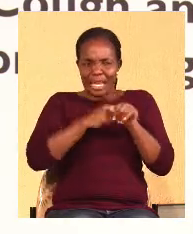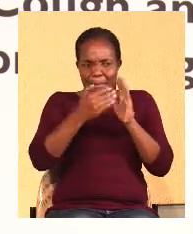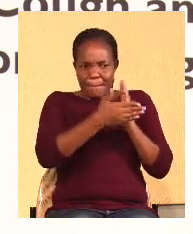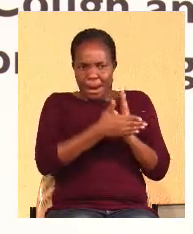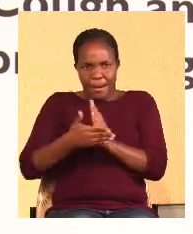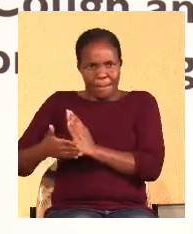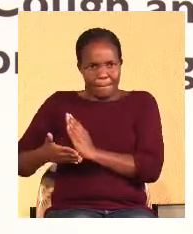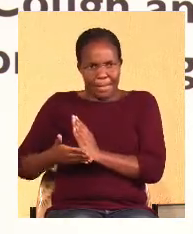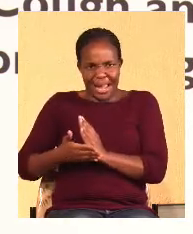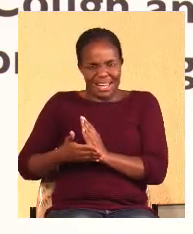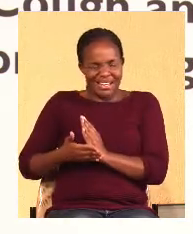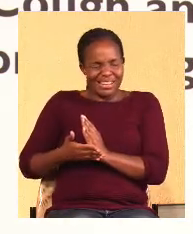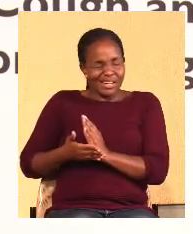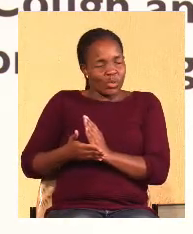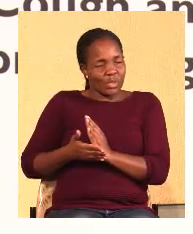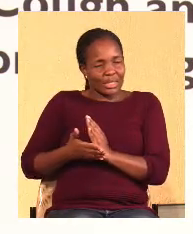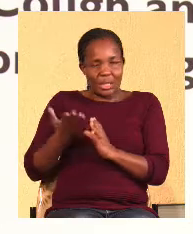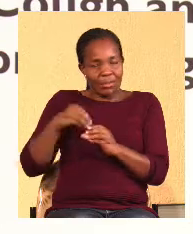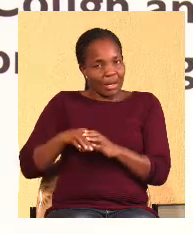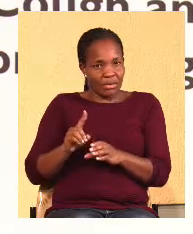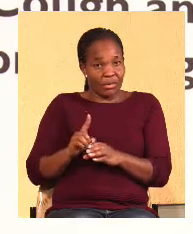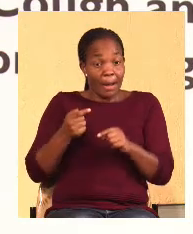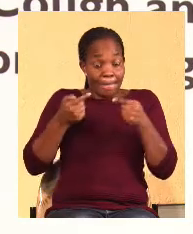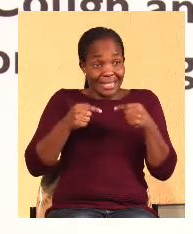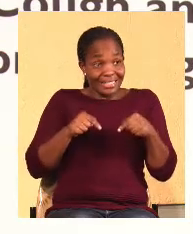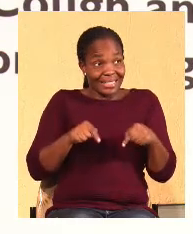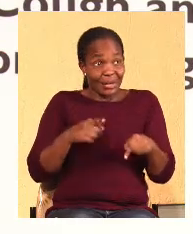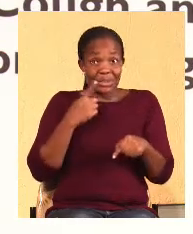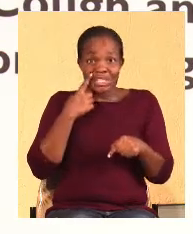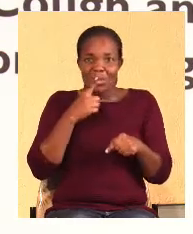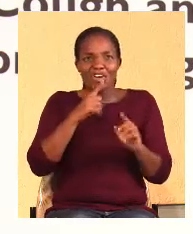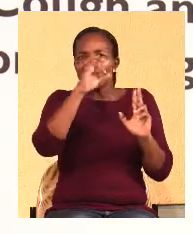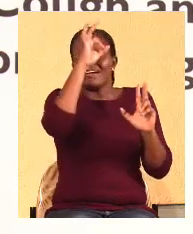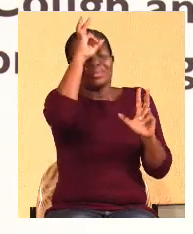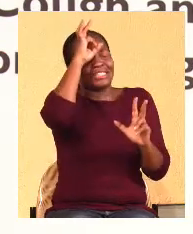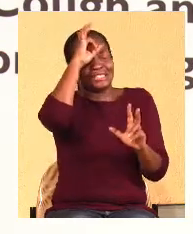so what we found is that law enforcement was struggling